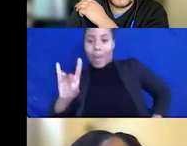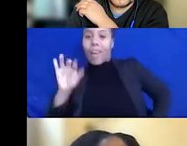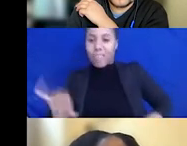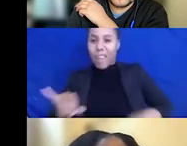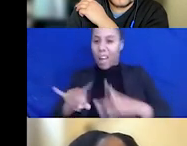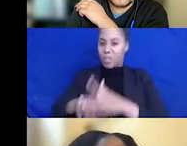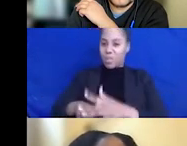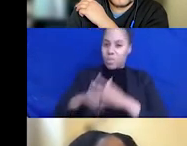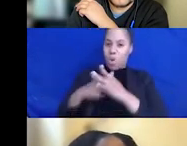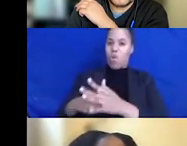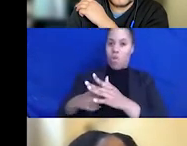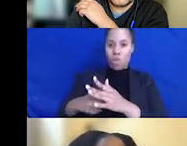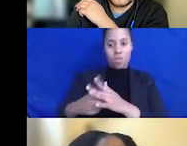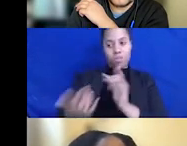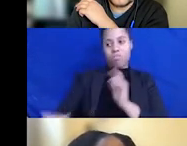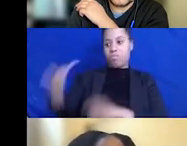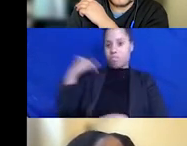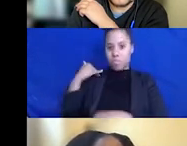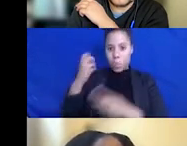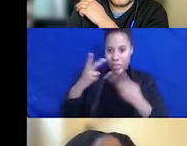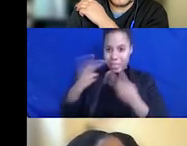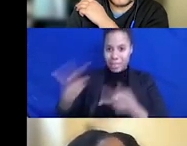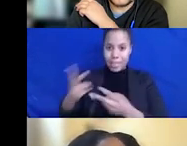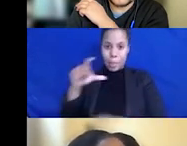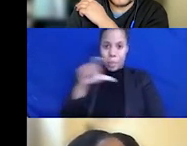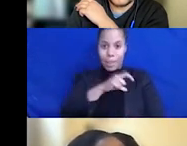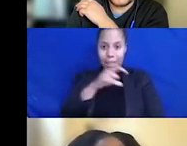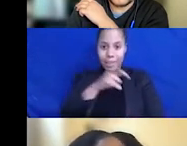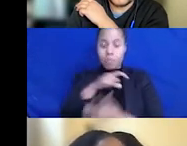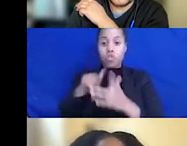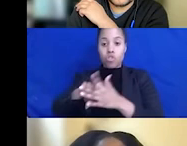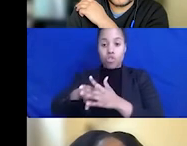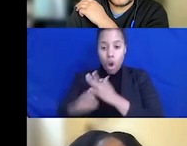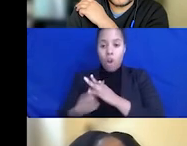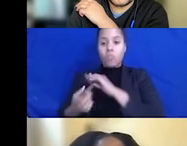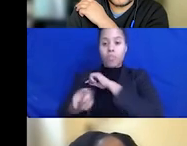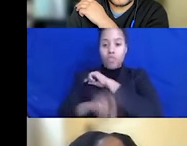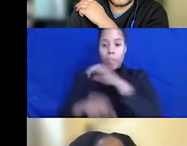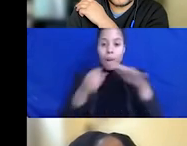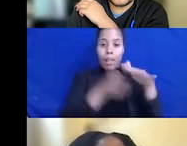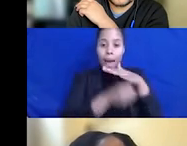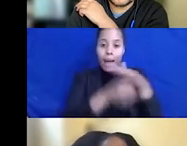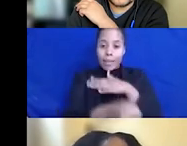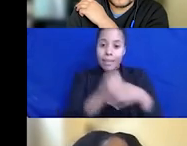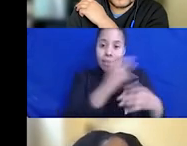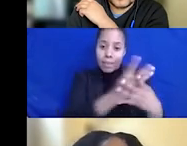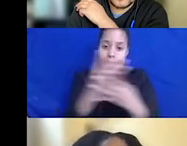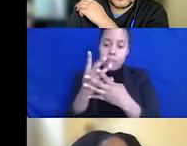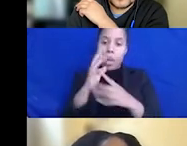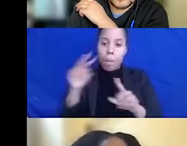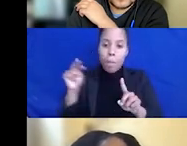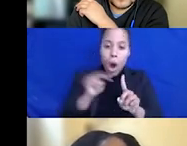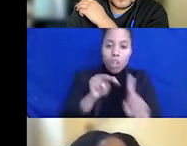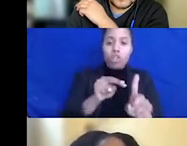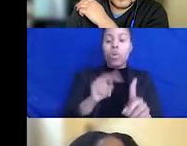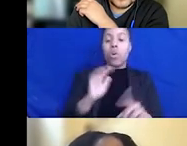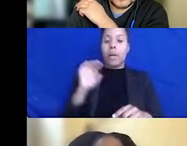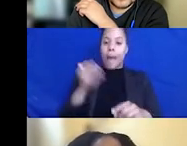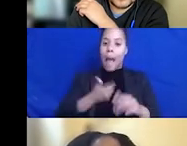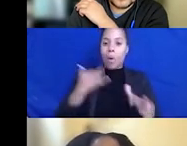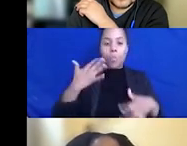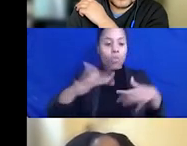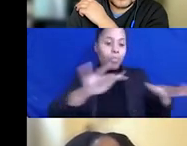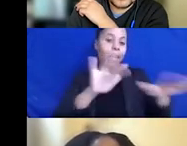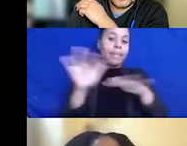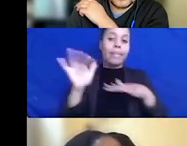we see the police go from criminalizing and monitoring just our movements in public spaces to taking